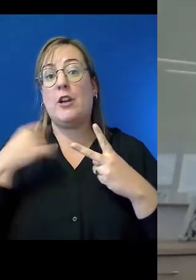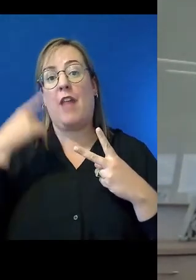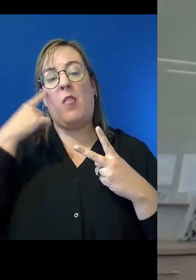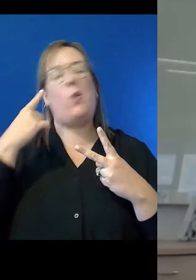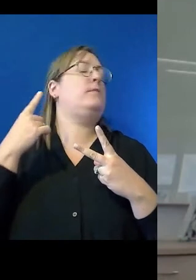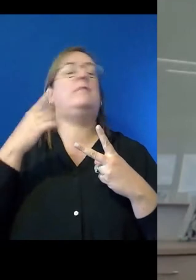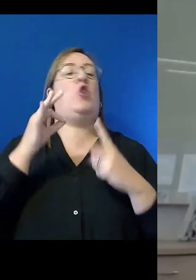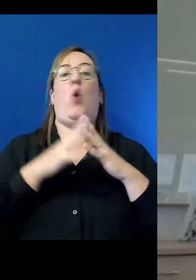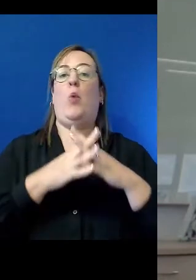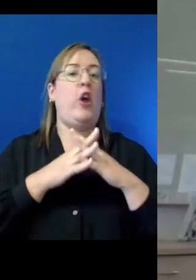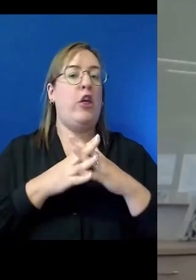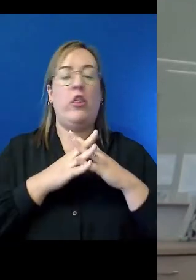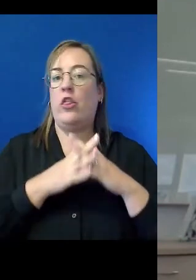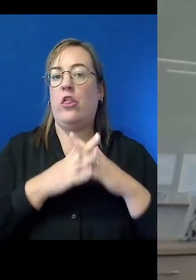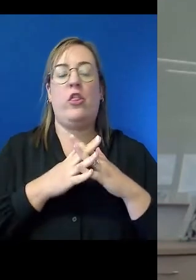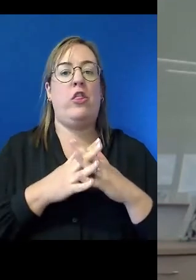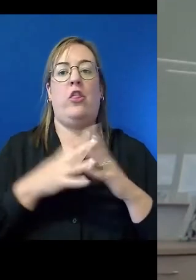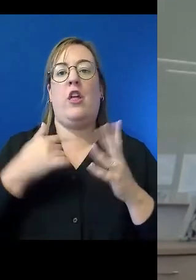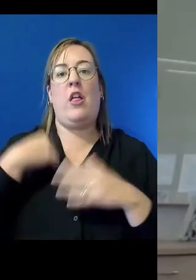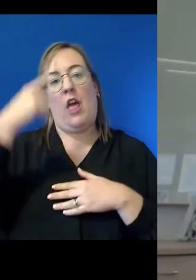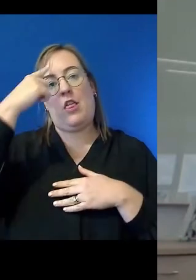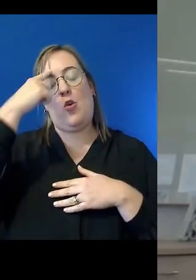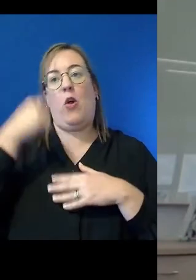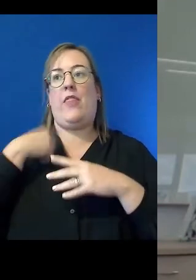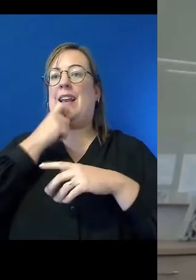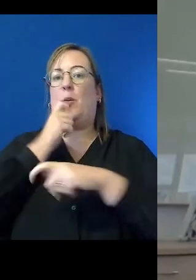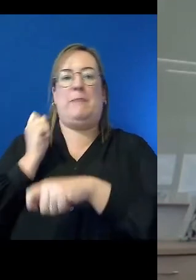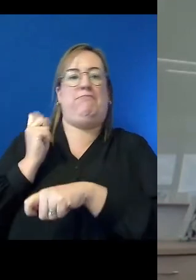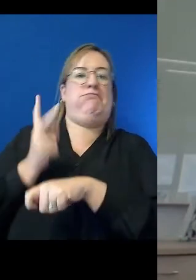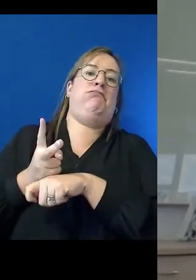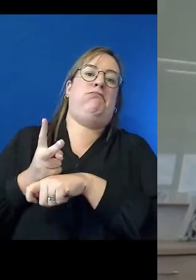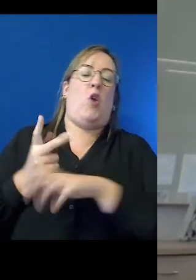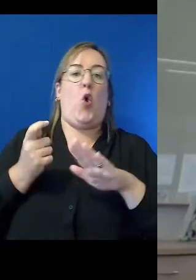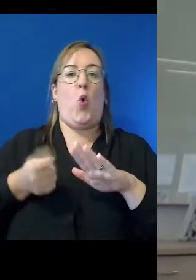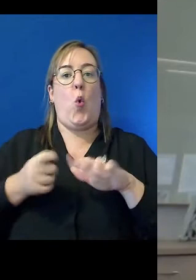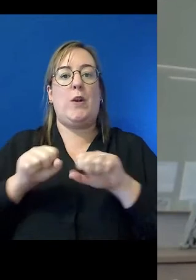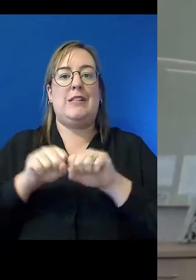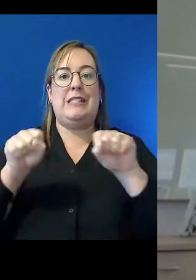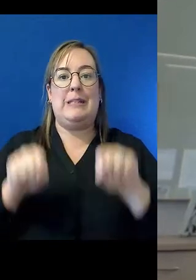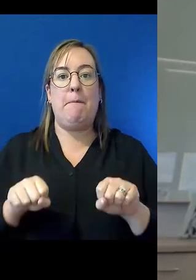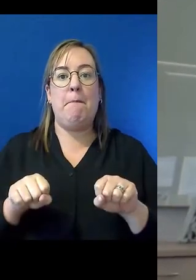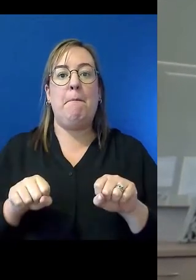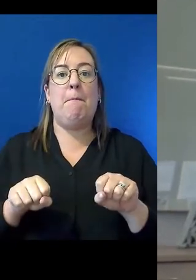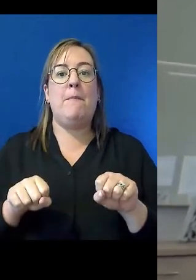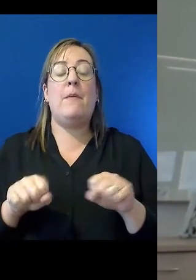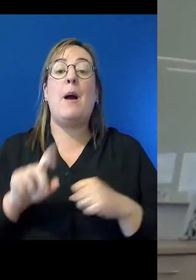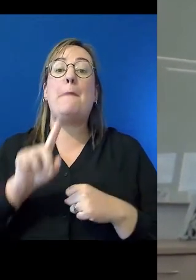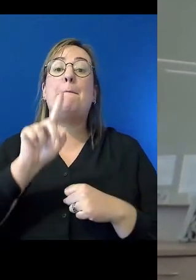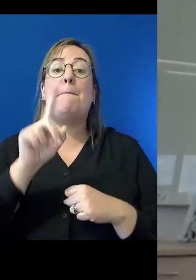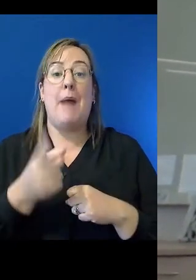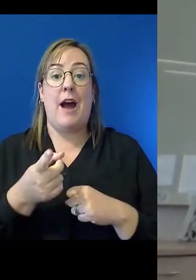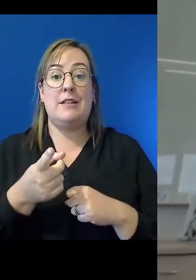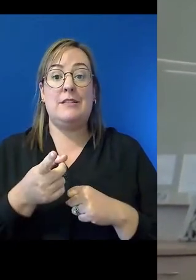usurping the position of the judiciary. But again, we have as police